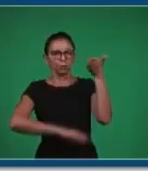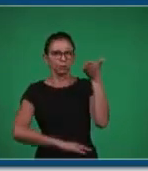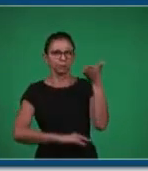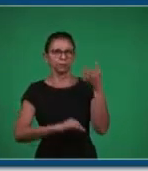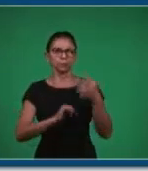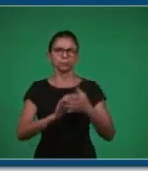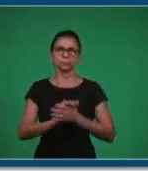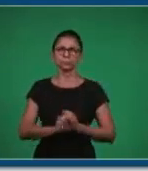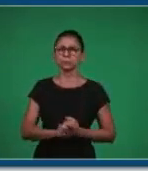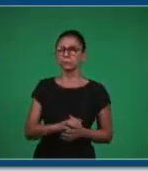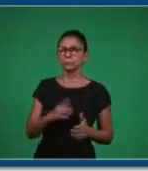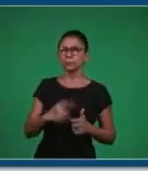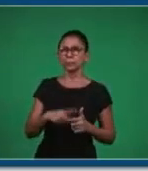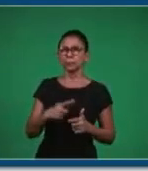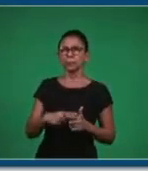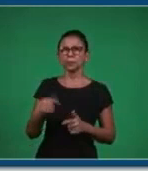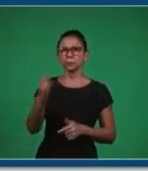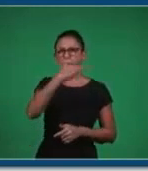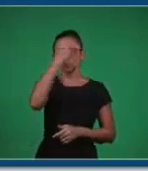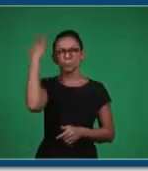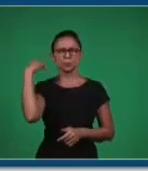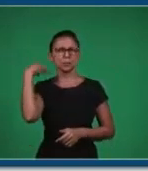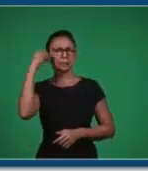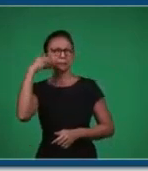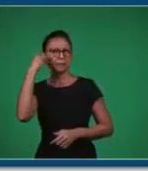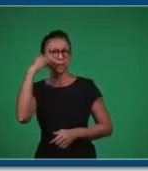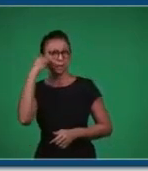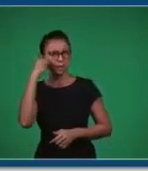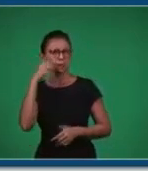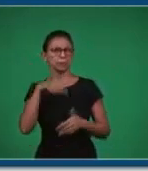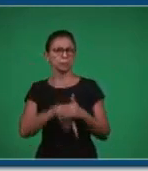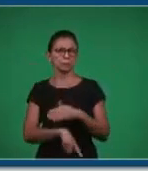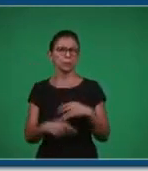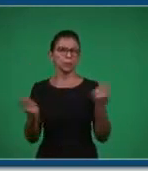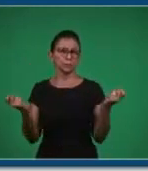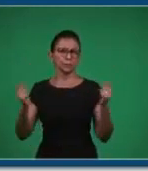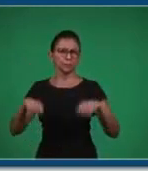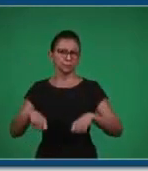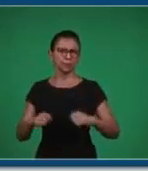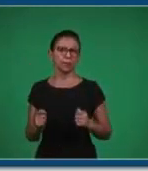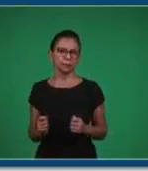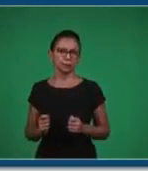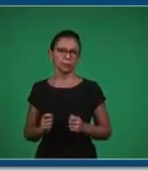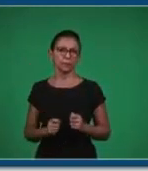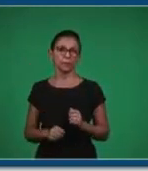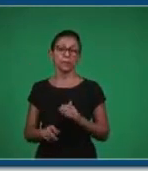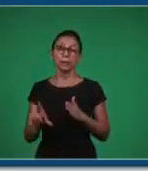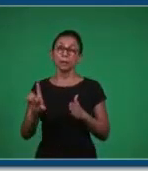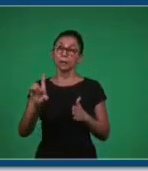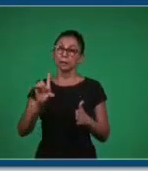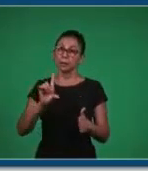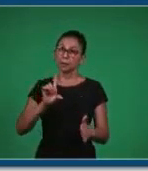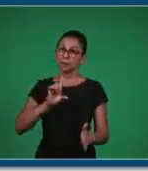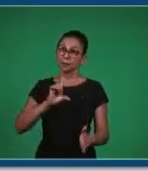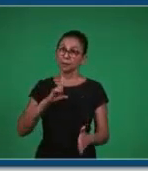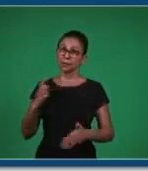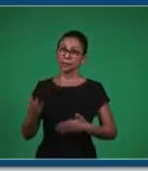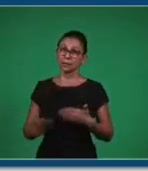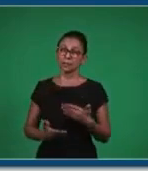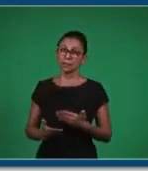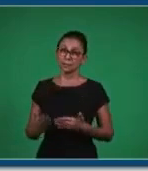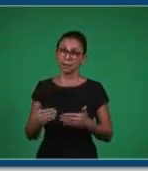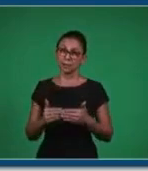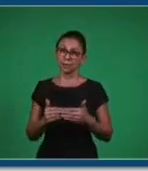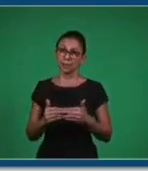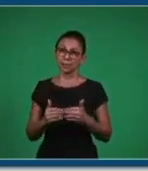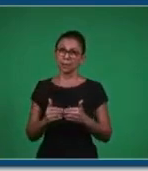the people that are bringing the message, they have the ability to do this. But before the word of our sister